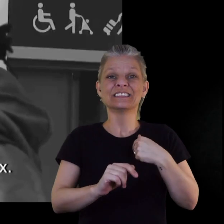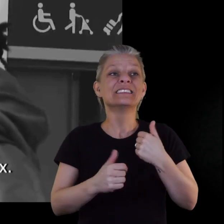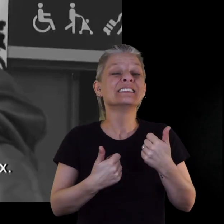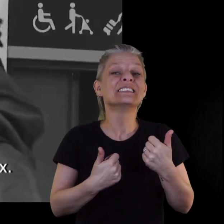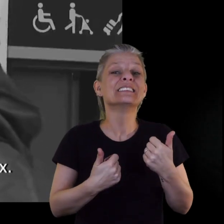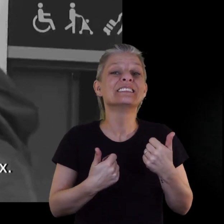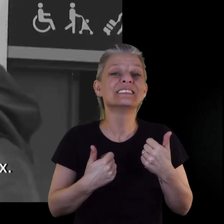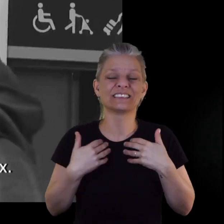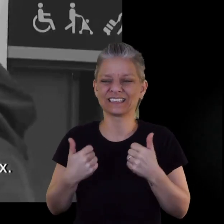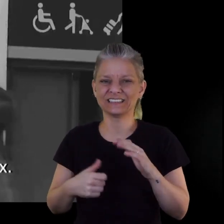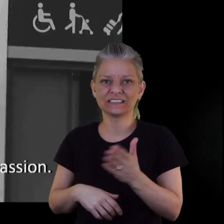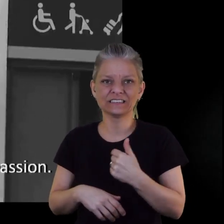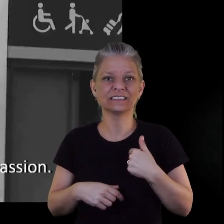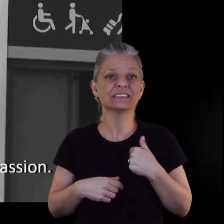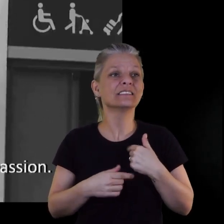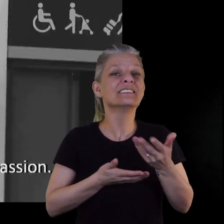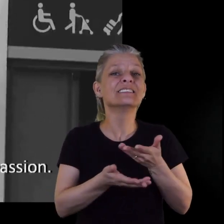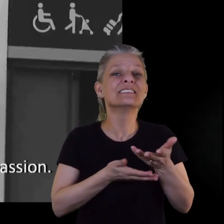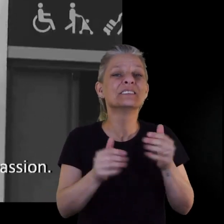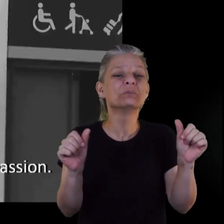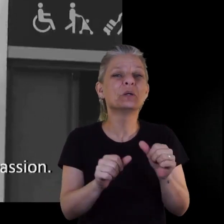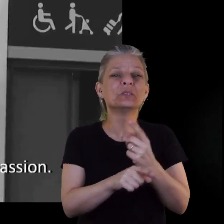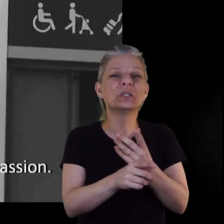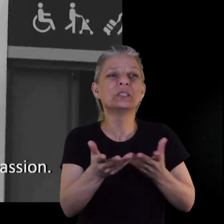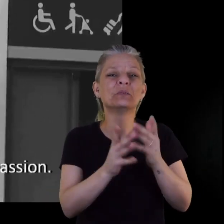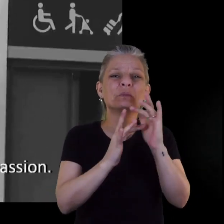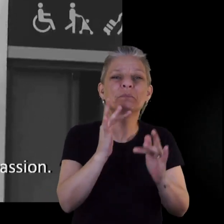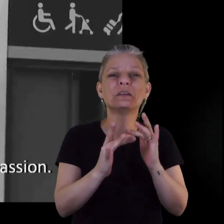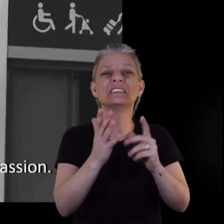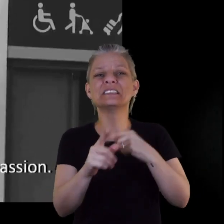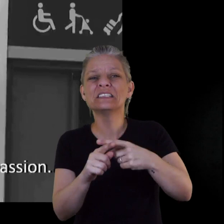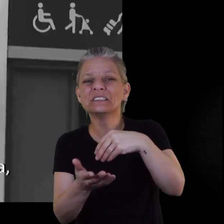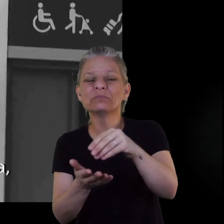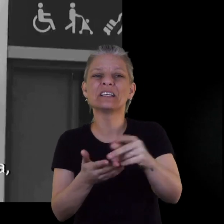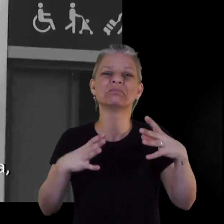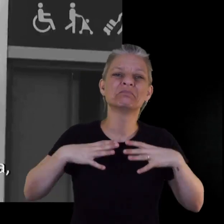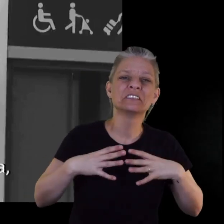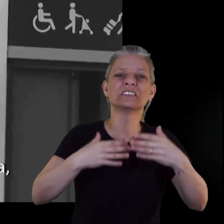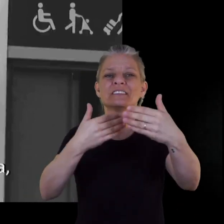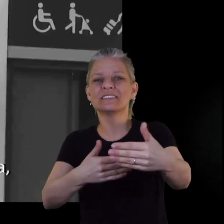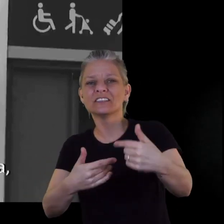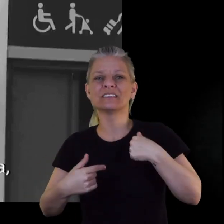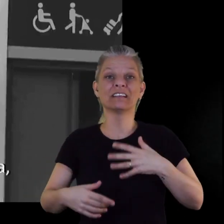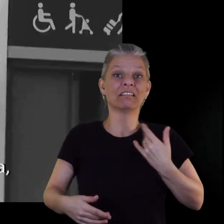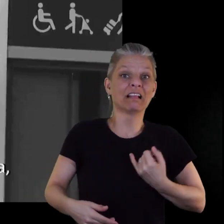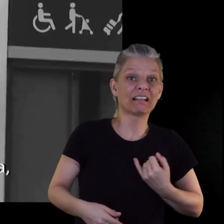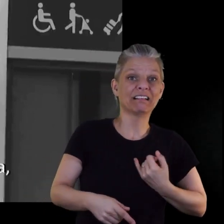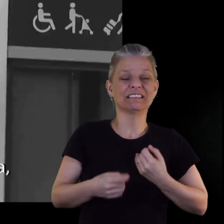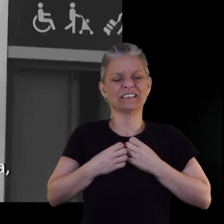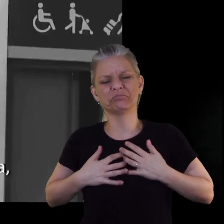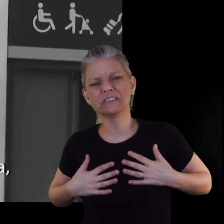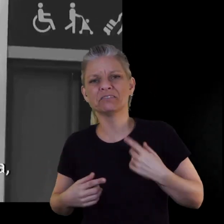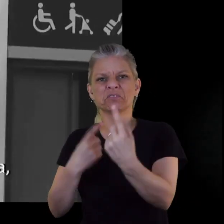about my website and doing my tax relaxed session. I feel guilty for not bleeding with passion. Am I disingenuous